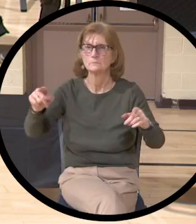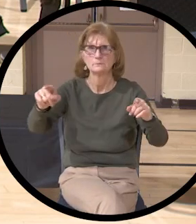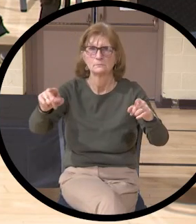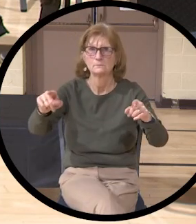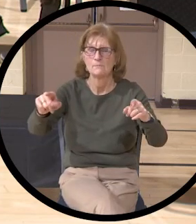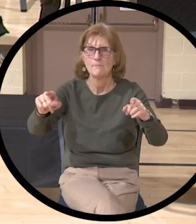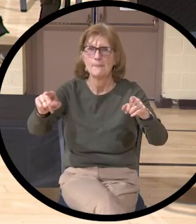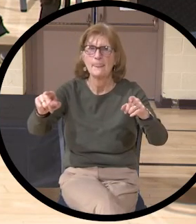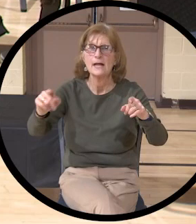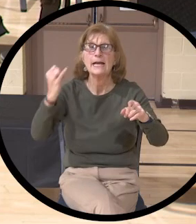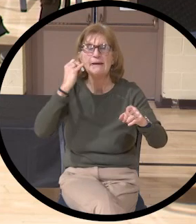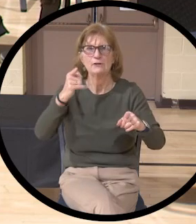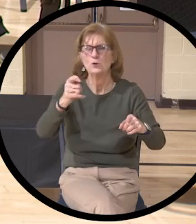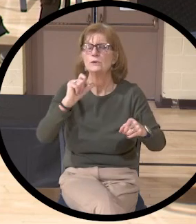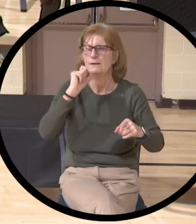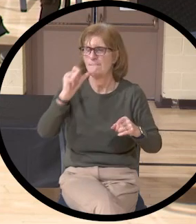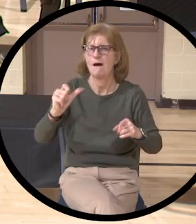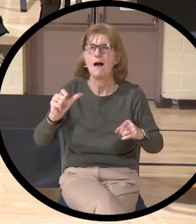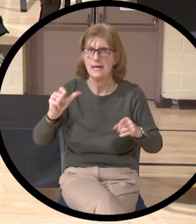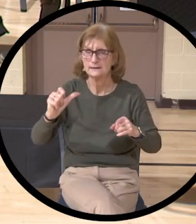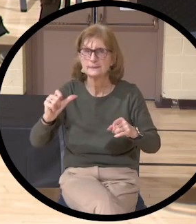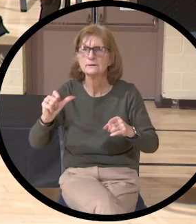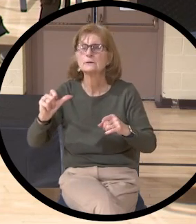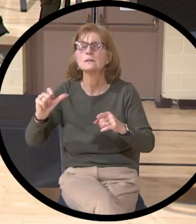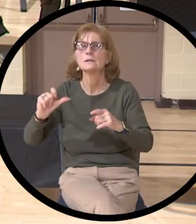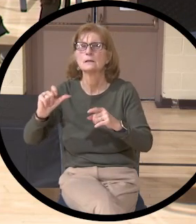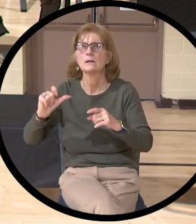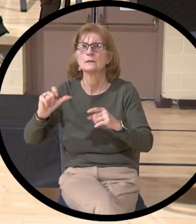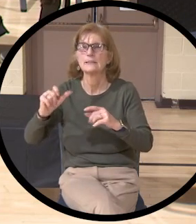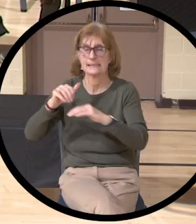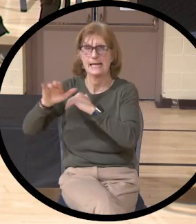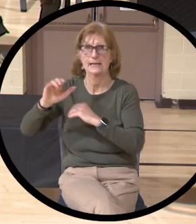email neighbor@pittsburghpa.gov to be here or